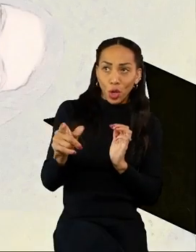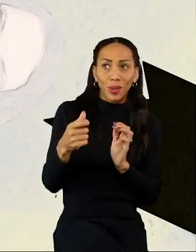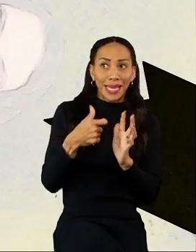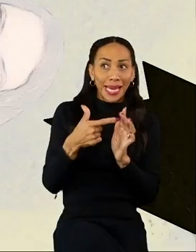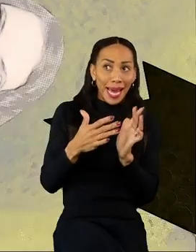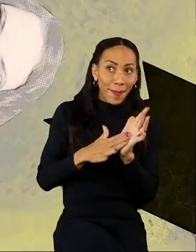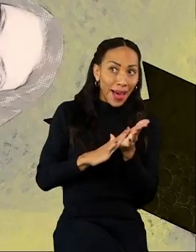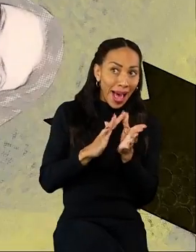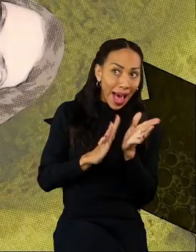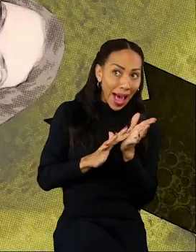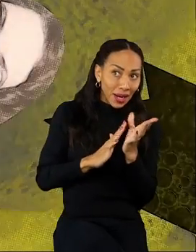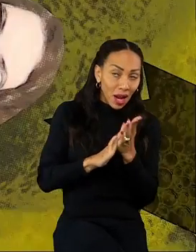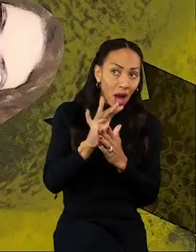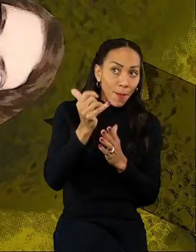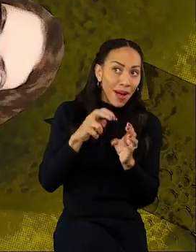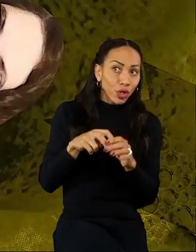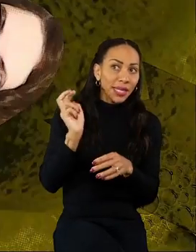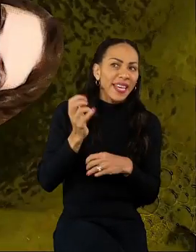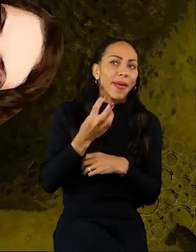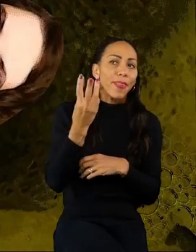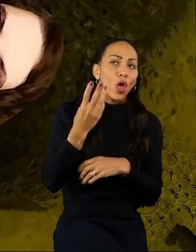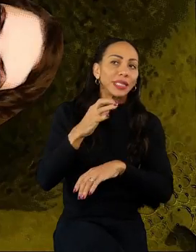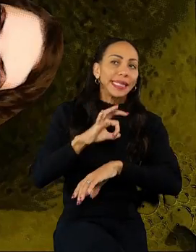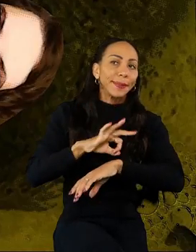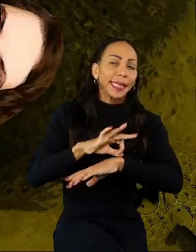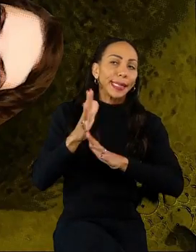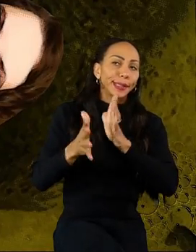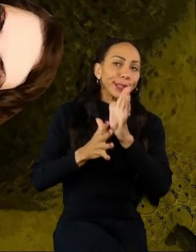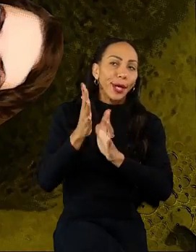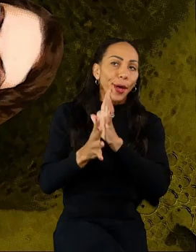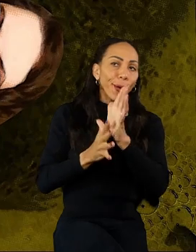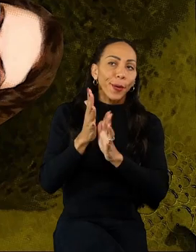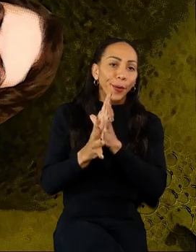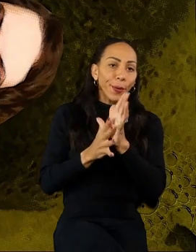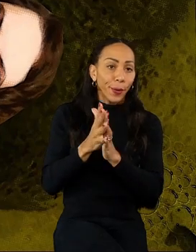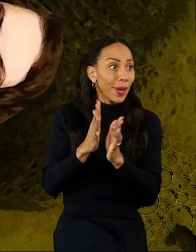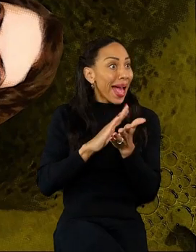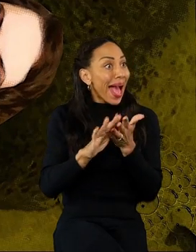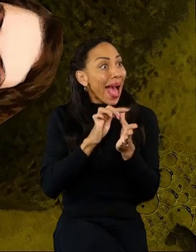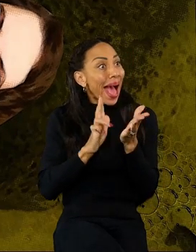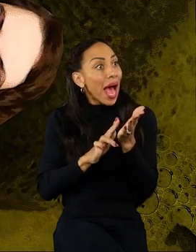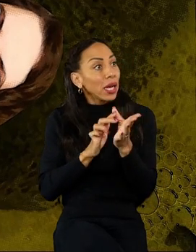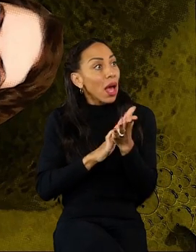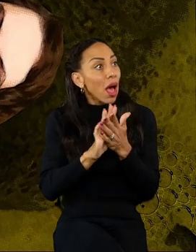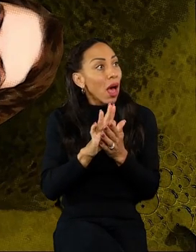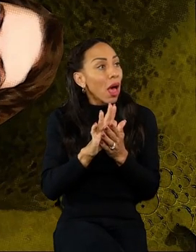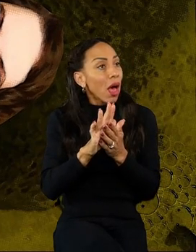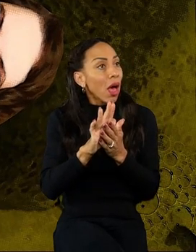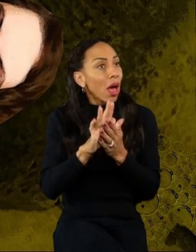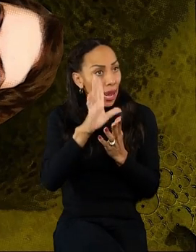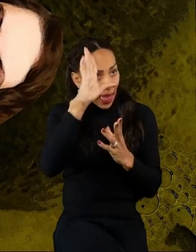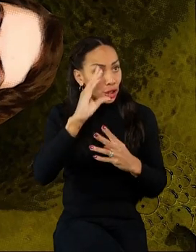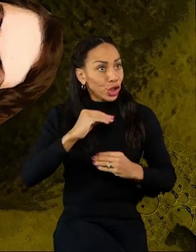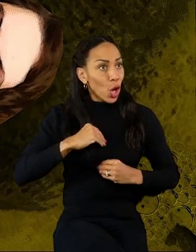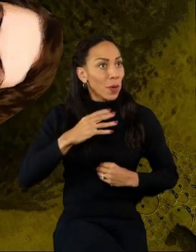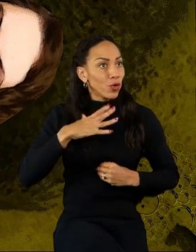they might need to leave in about 13 minutes, so they may have to... No problem at all. No problem at all. But just Kim and Hannah, let us